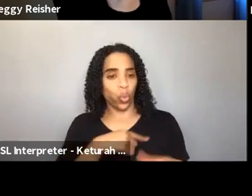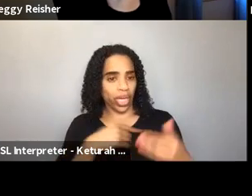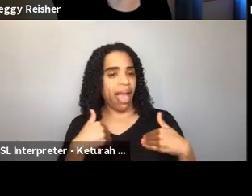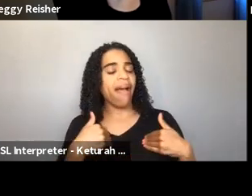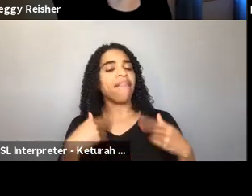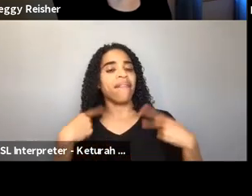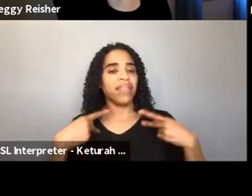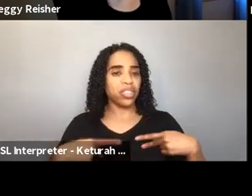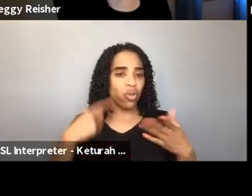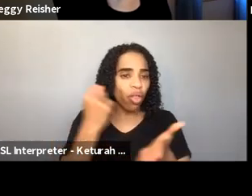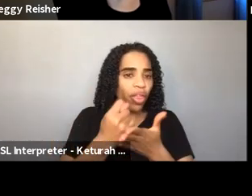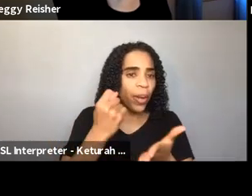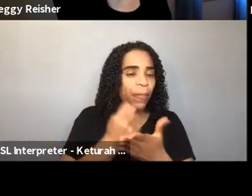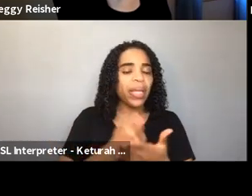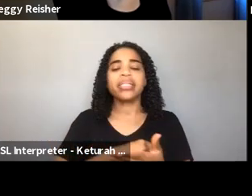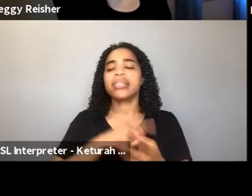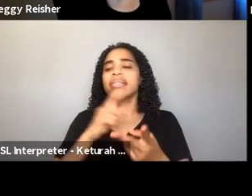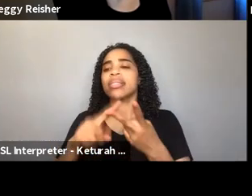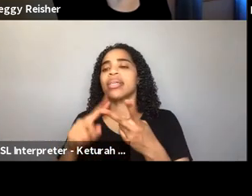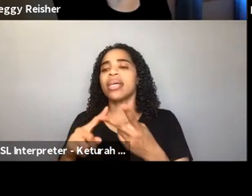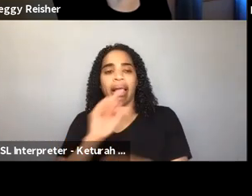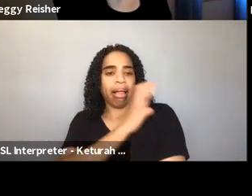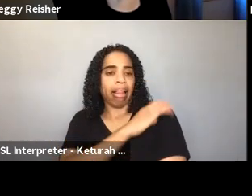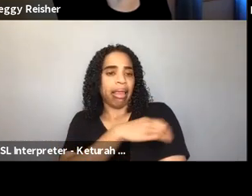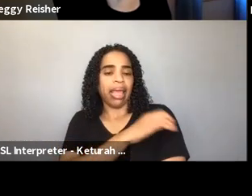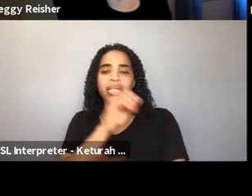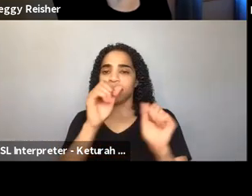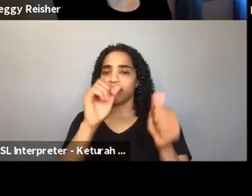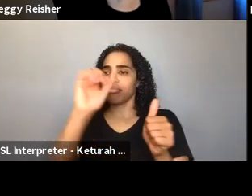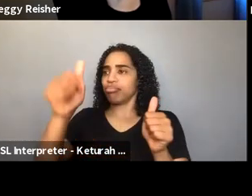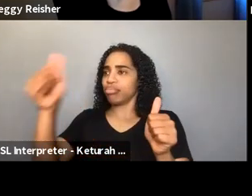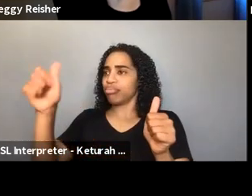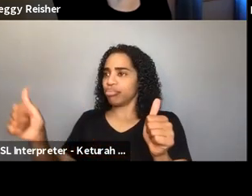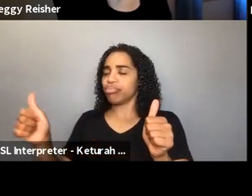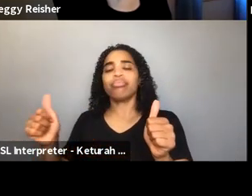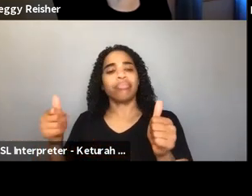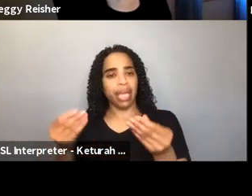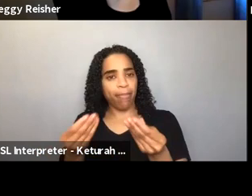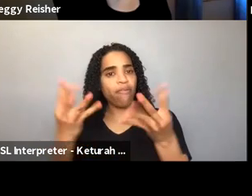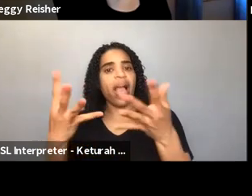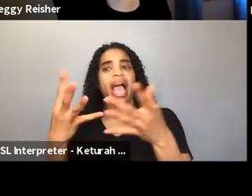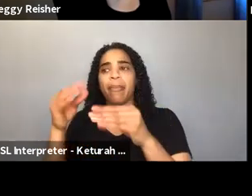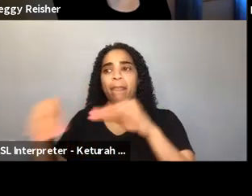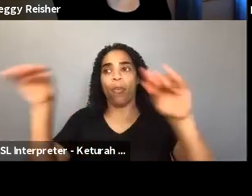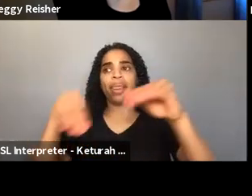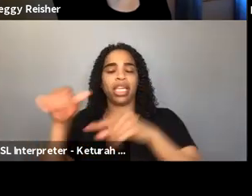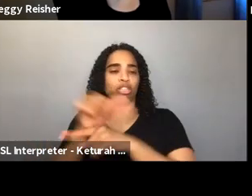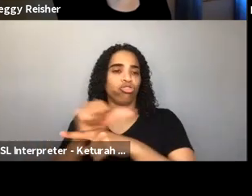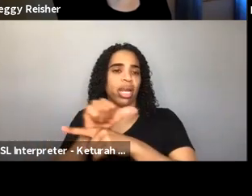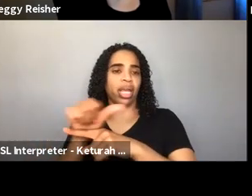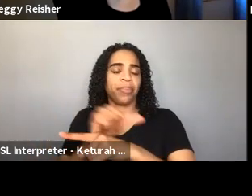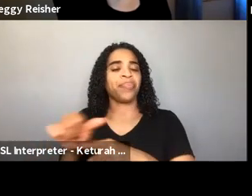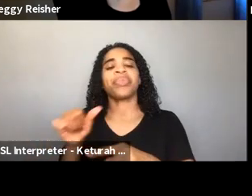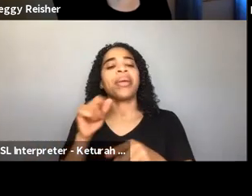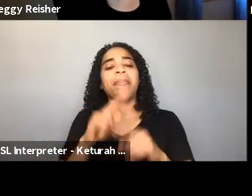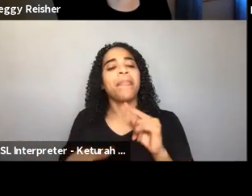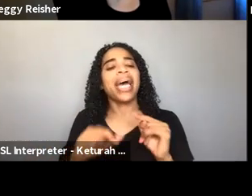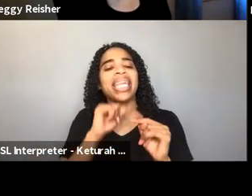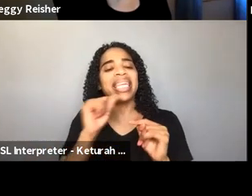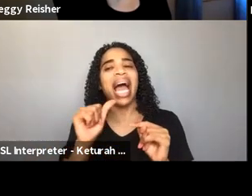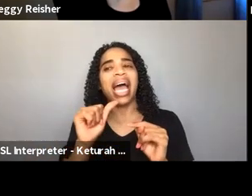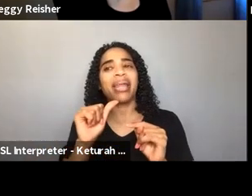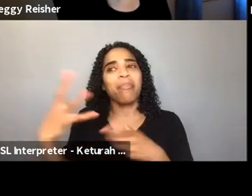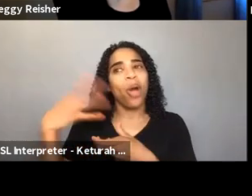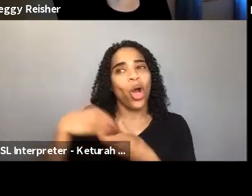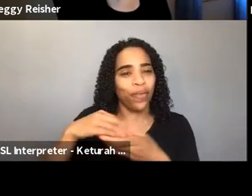therapists, we have different clinics that provide mobility training, but not necessarily that community component